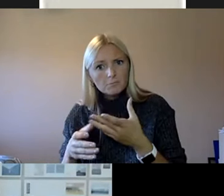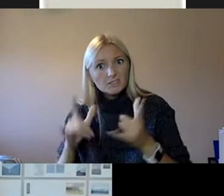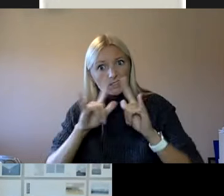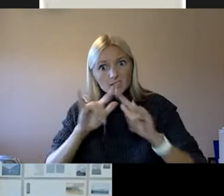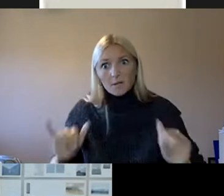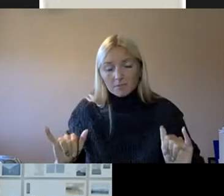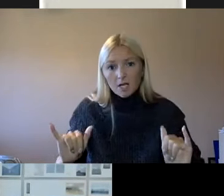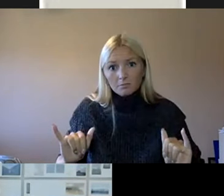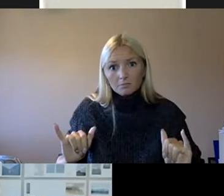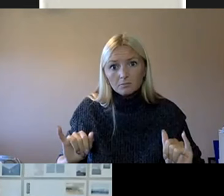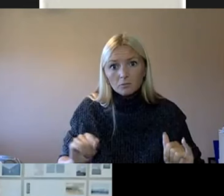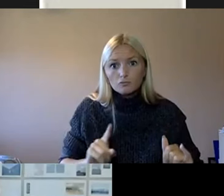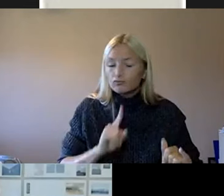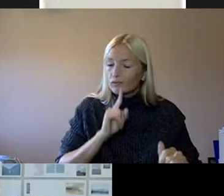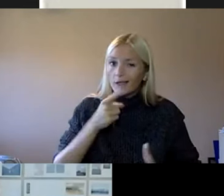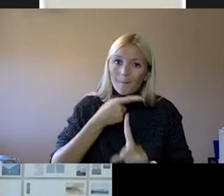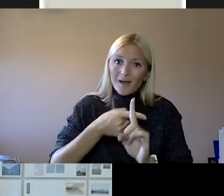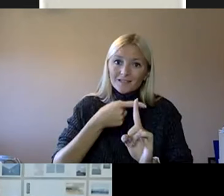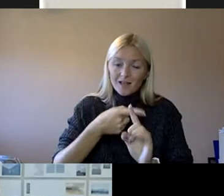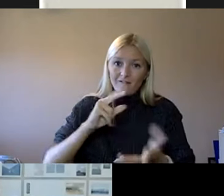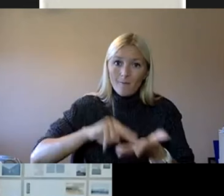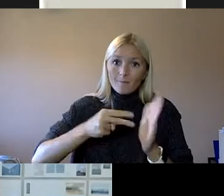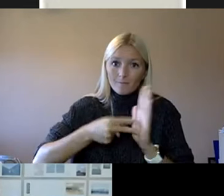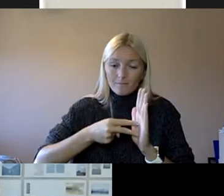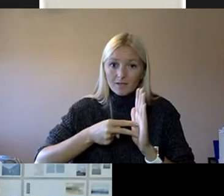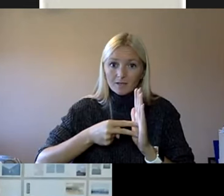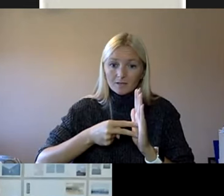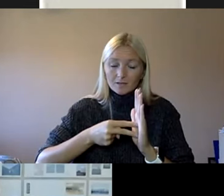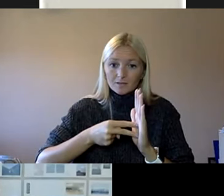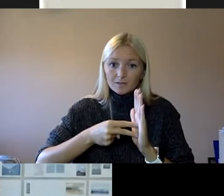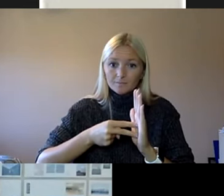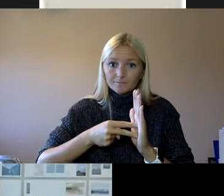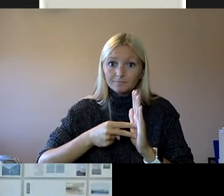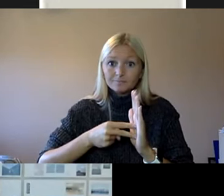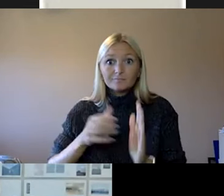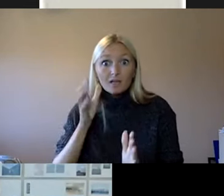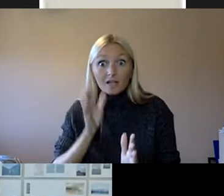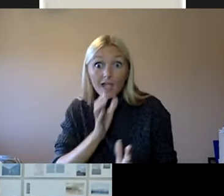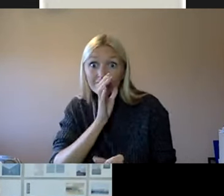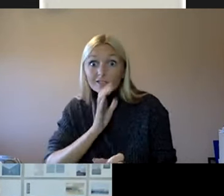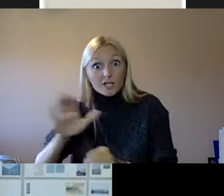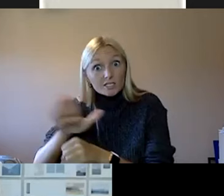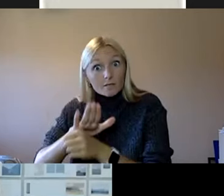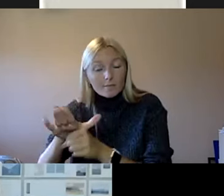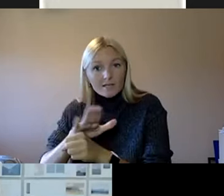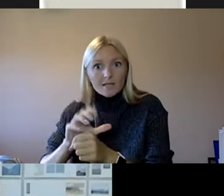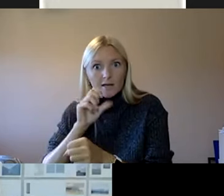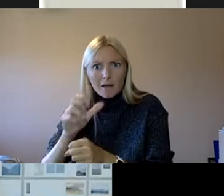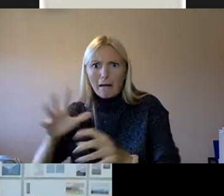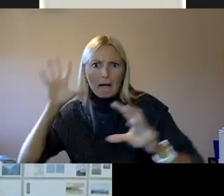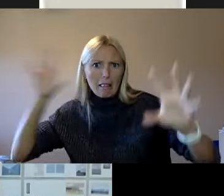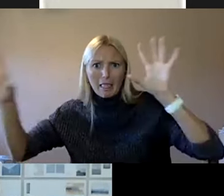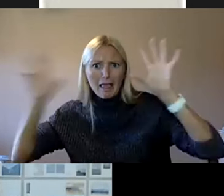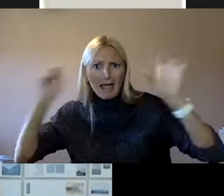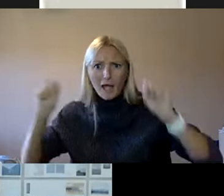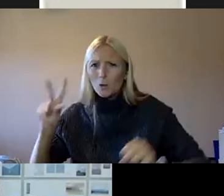it's very positive because it means that the cafeteria space will not create